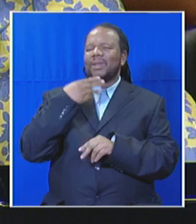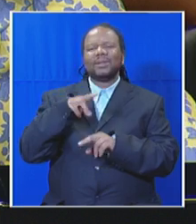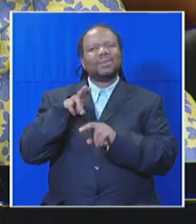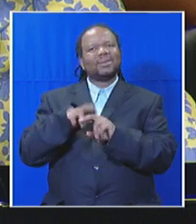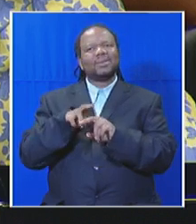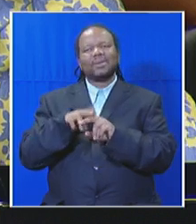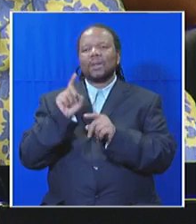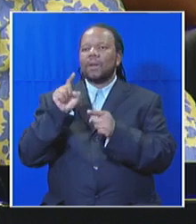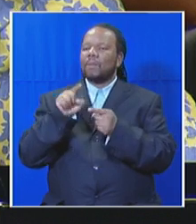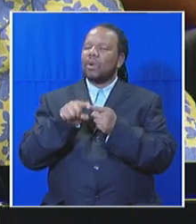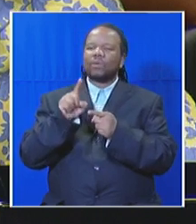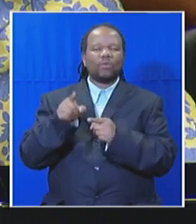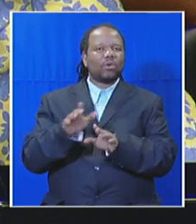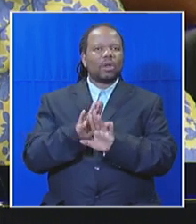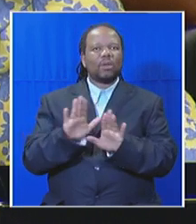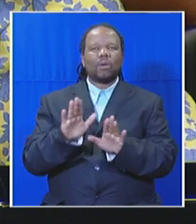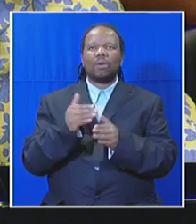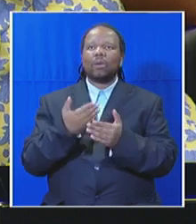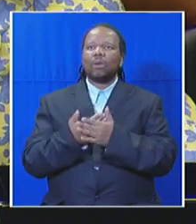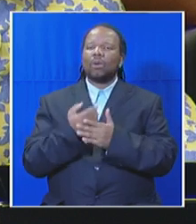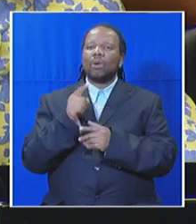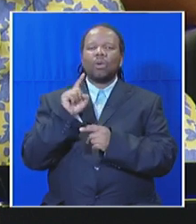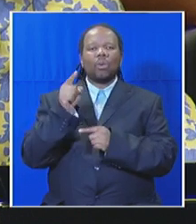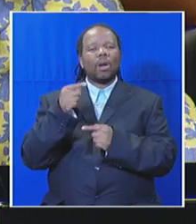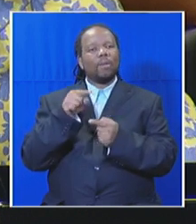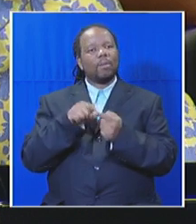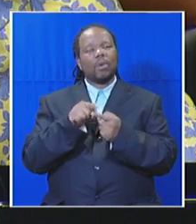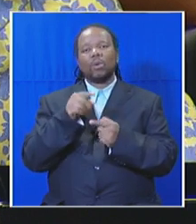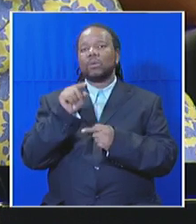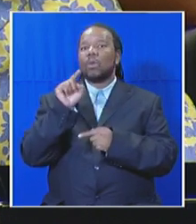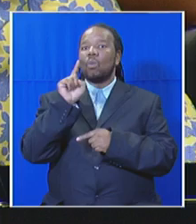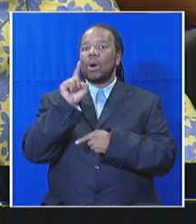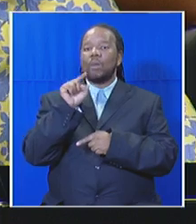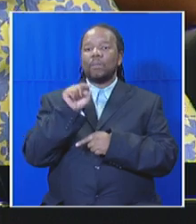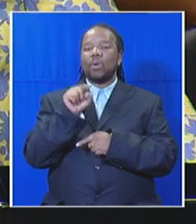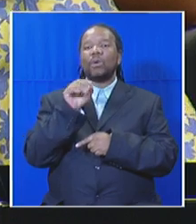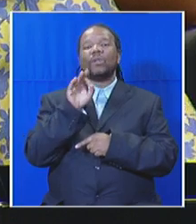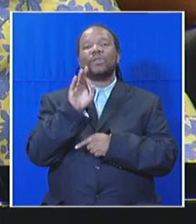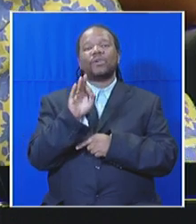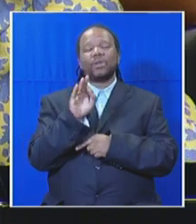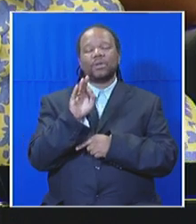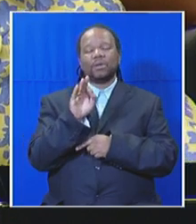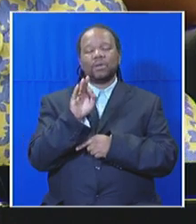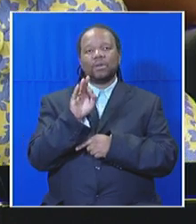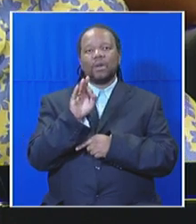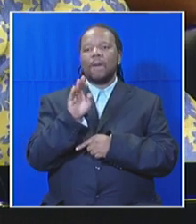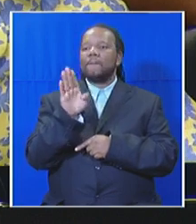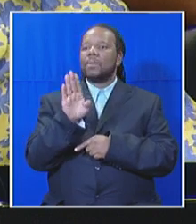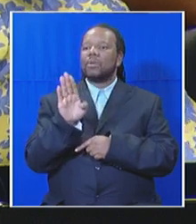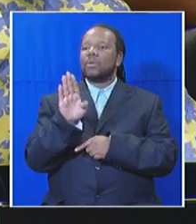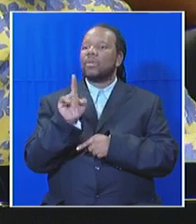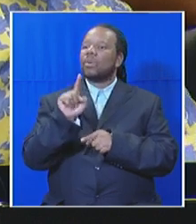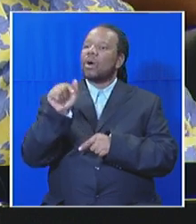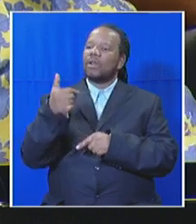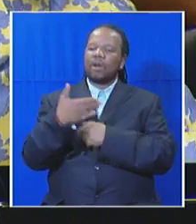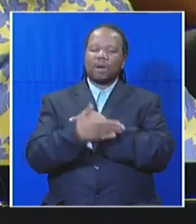avoided of tax order. by taking out 1.3 billion rand out to tax haven countries. You can't say